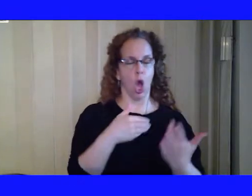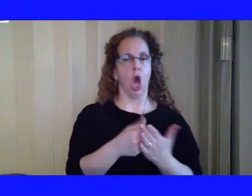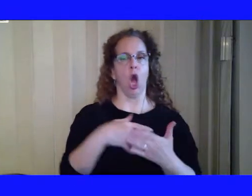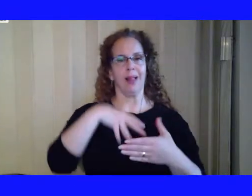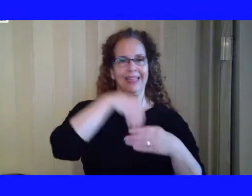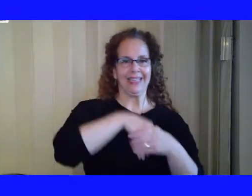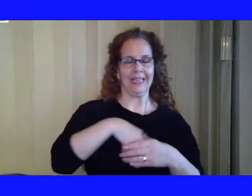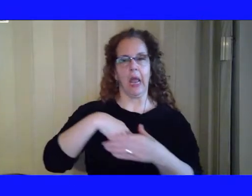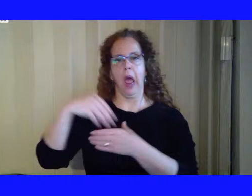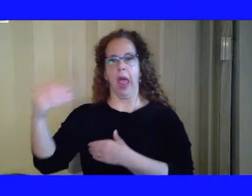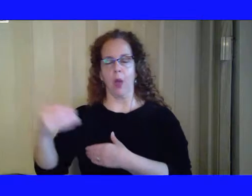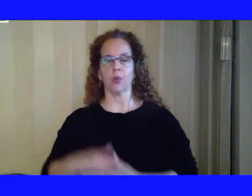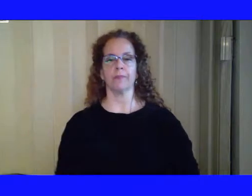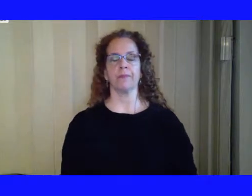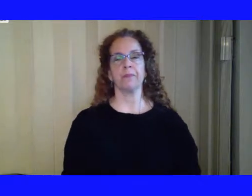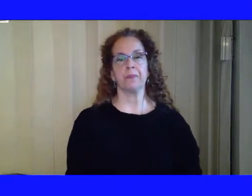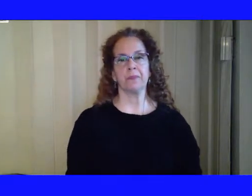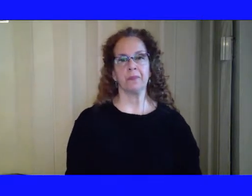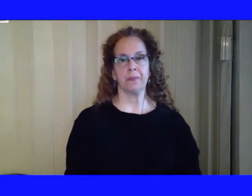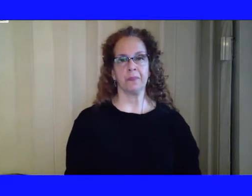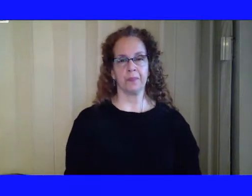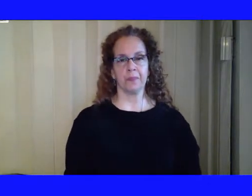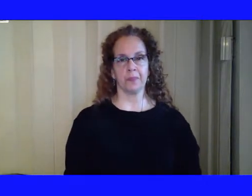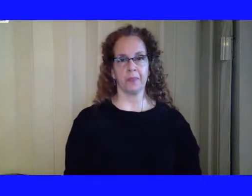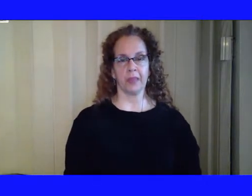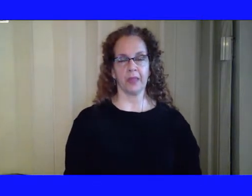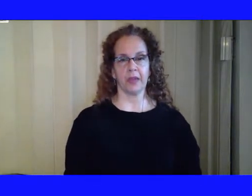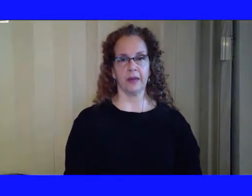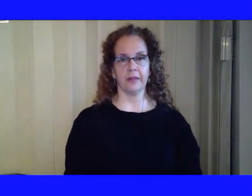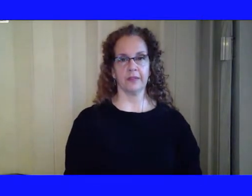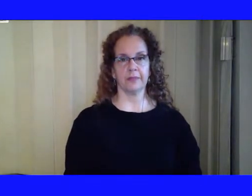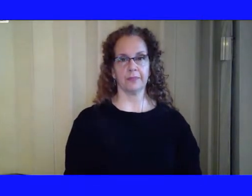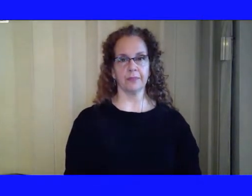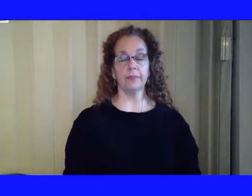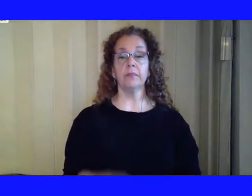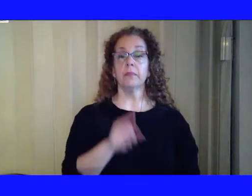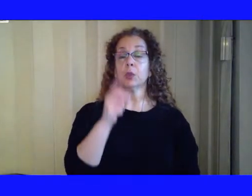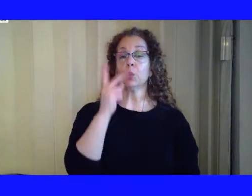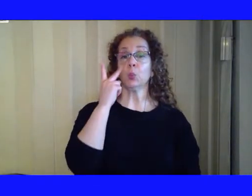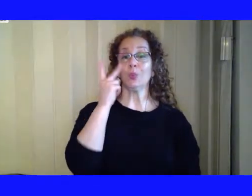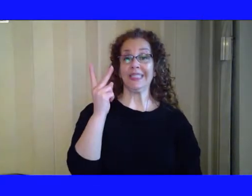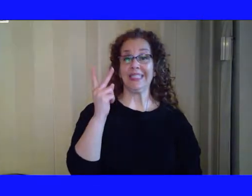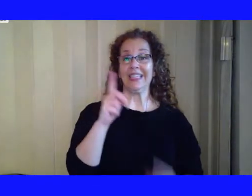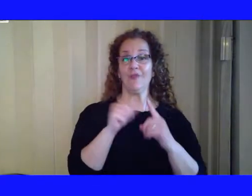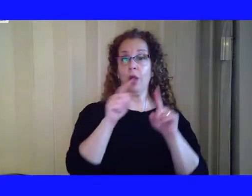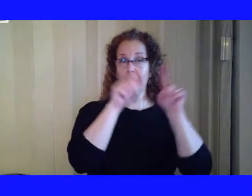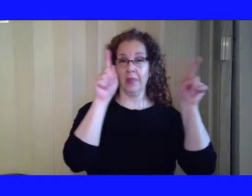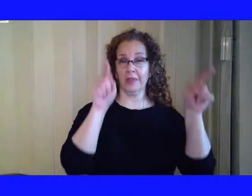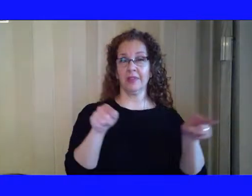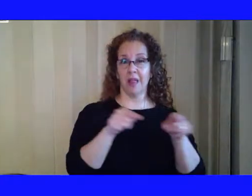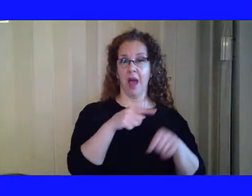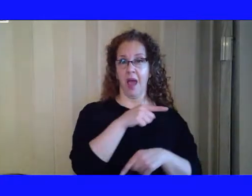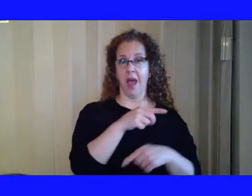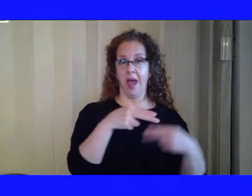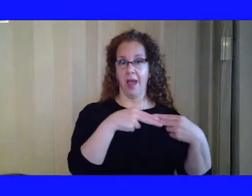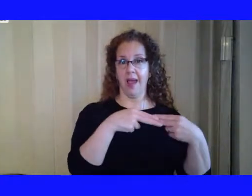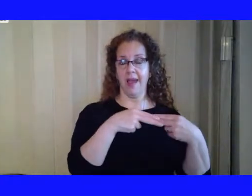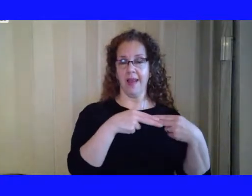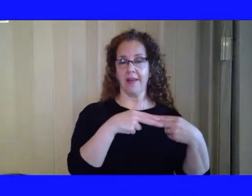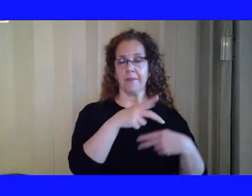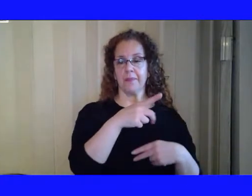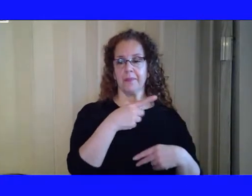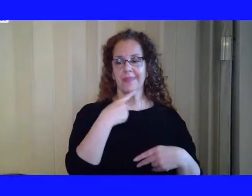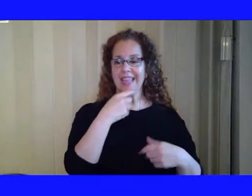Next slide, please. As you can see, we had a very busy year in 2020. The number of reasonable